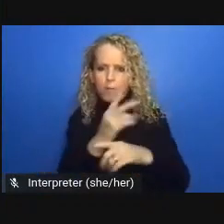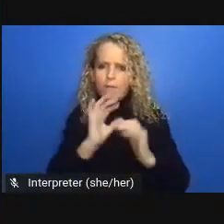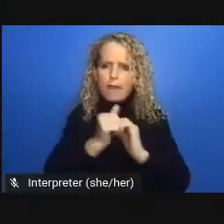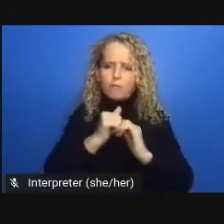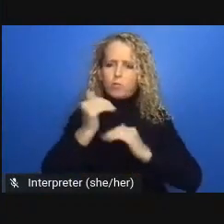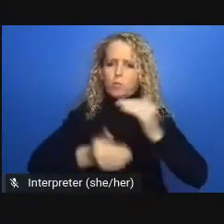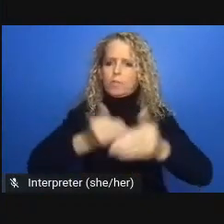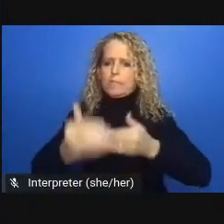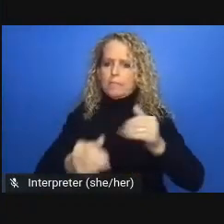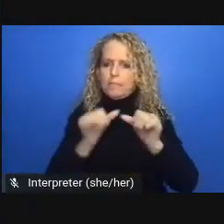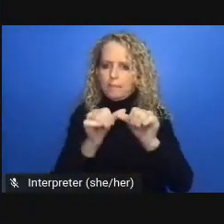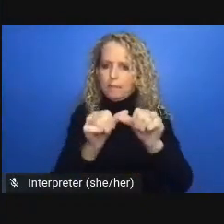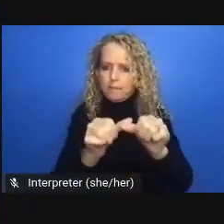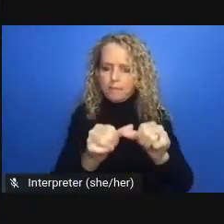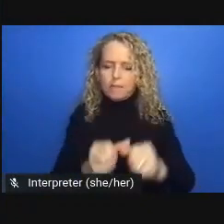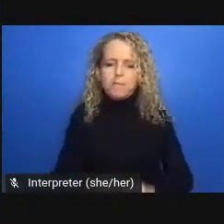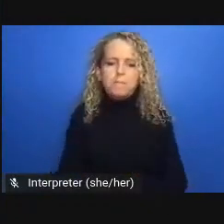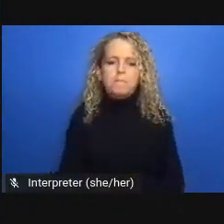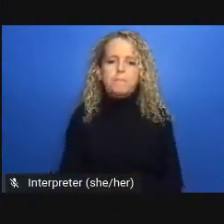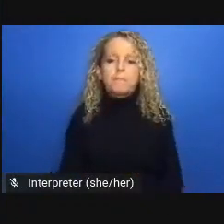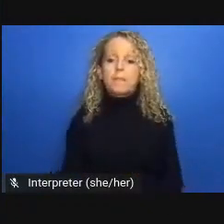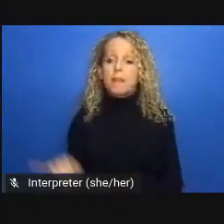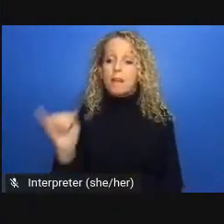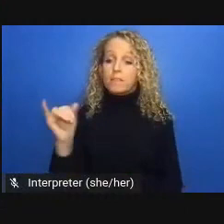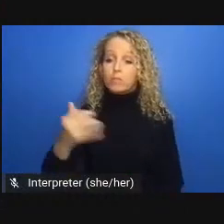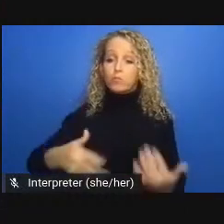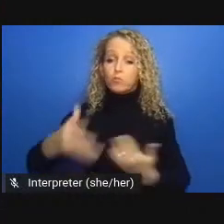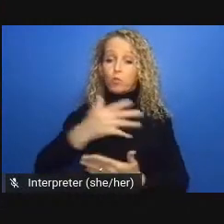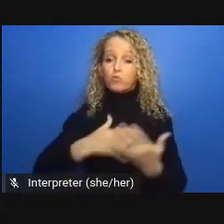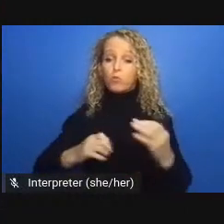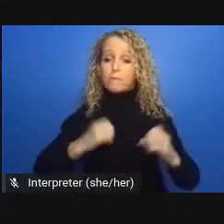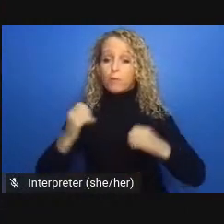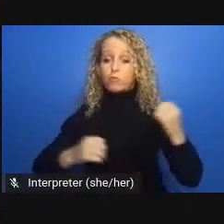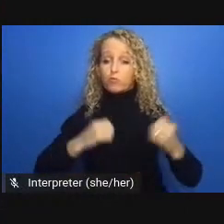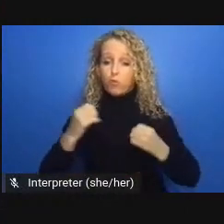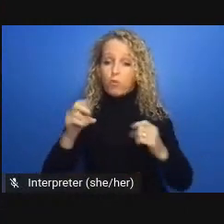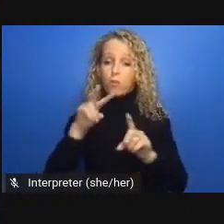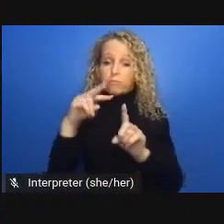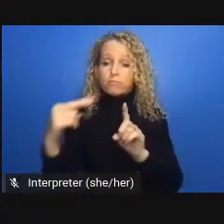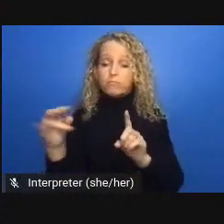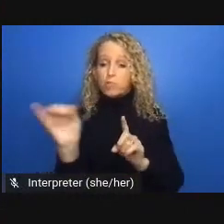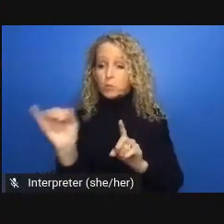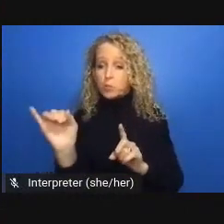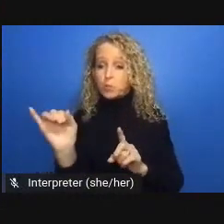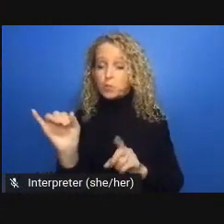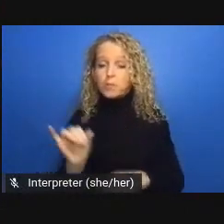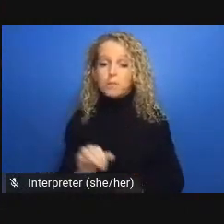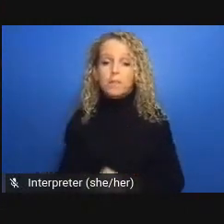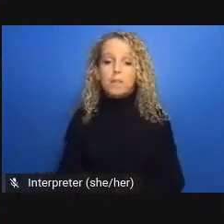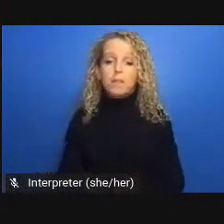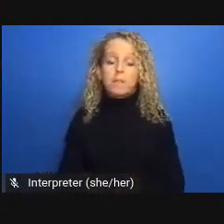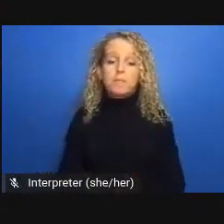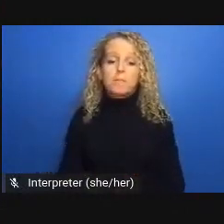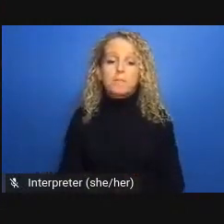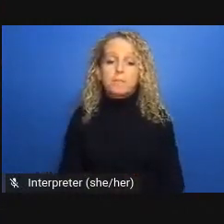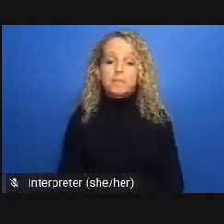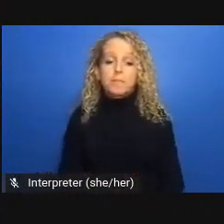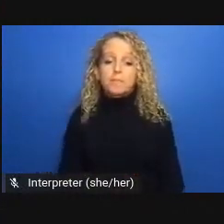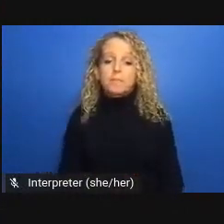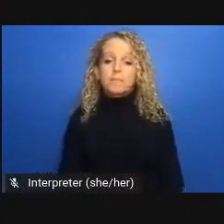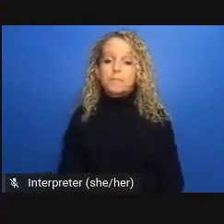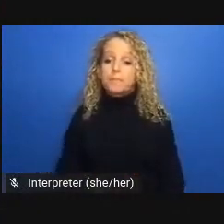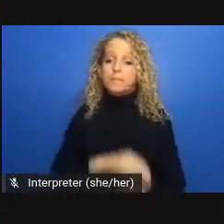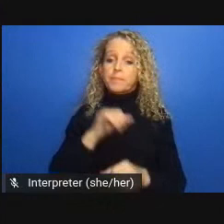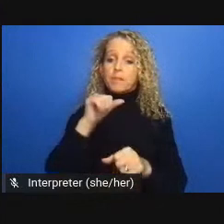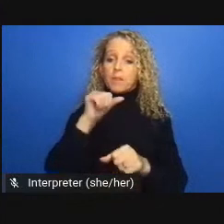that social emotional perspective that came, and knowing that workers weren't necessarily going to be able to